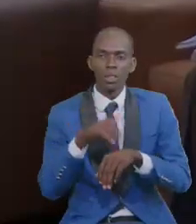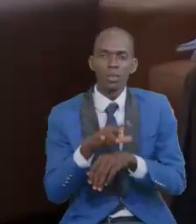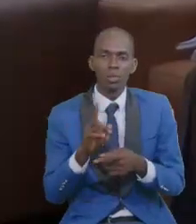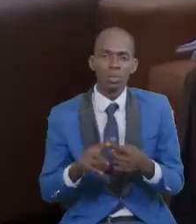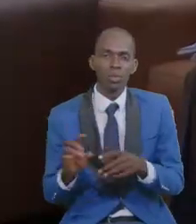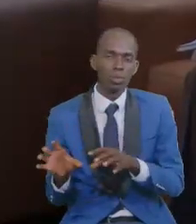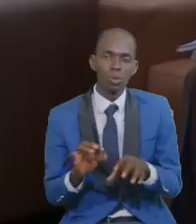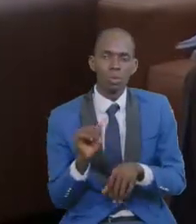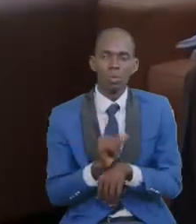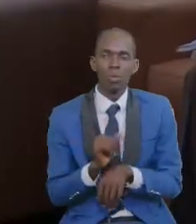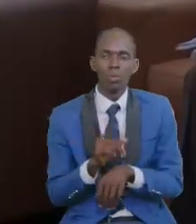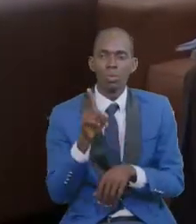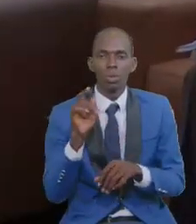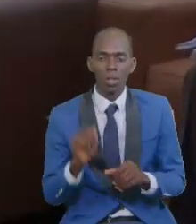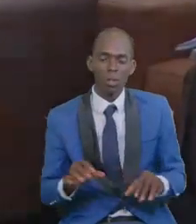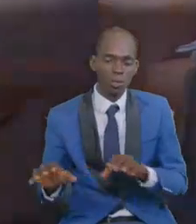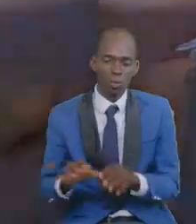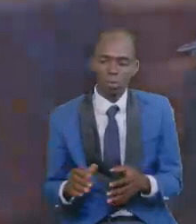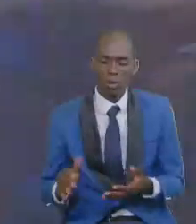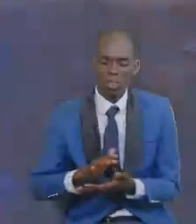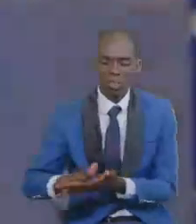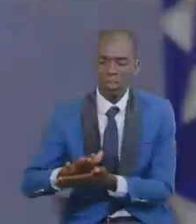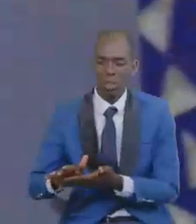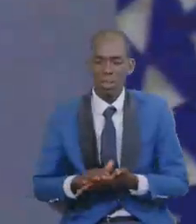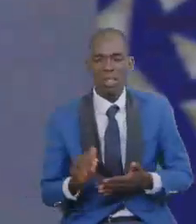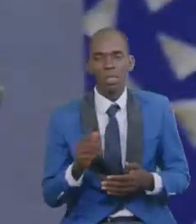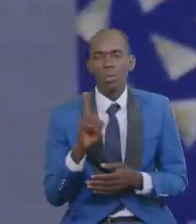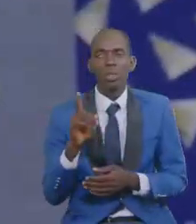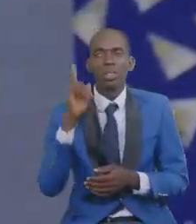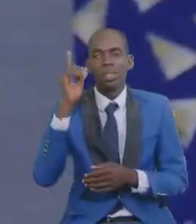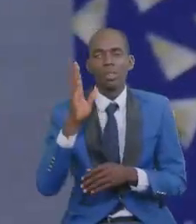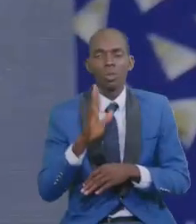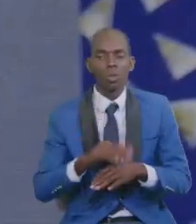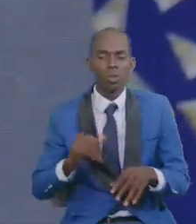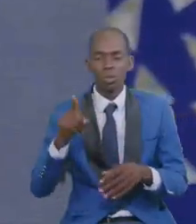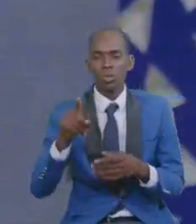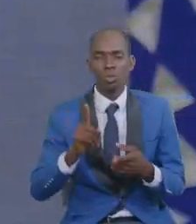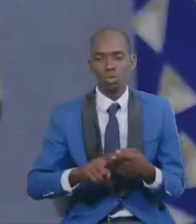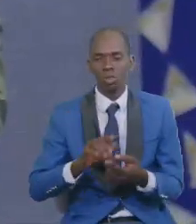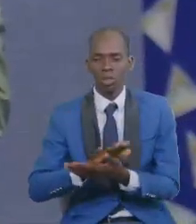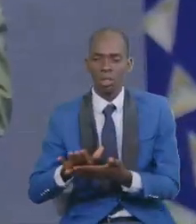You can cultivate anywhere he calls you to cultivate.